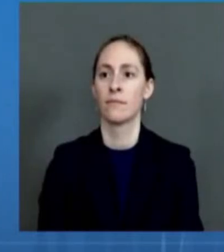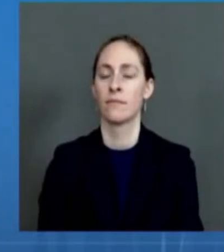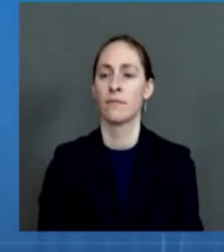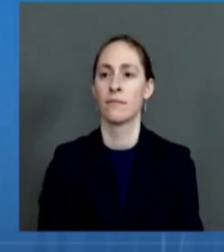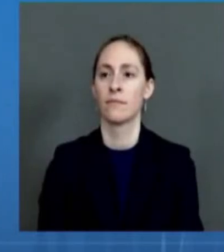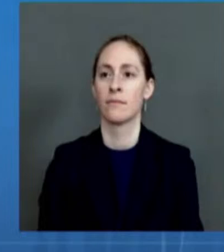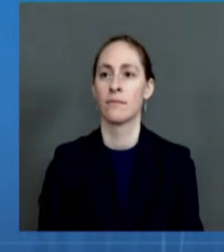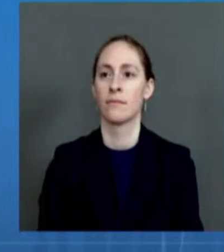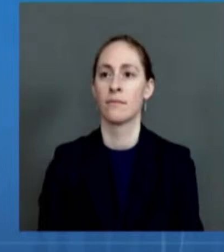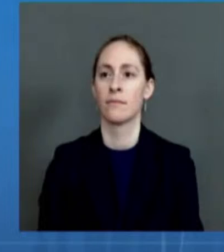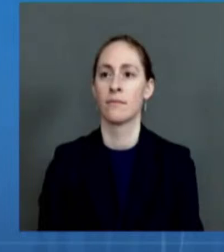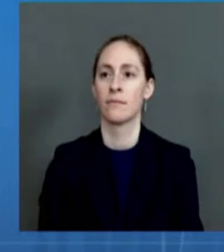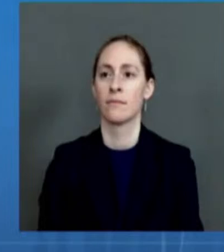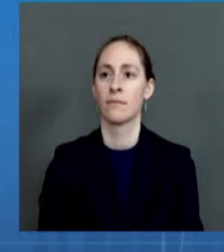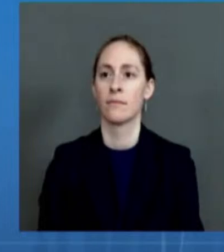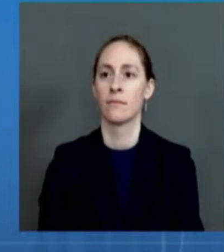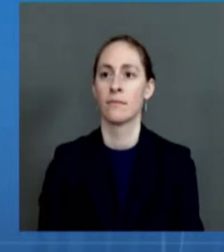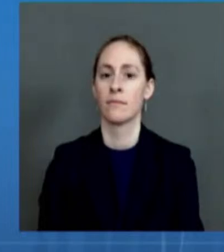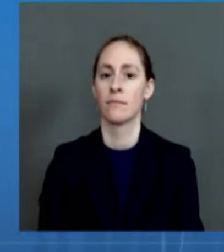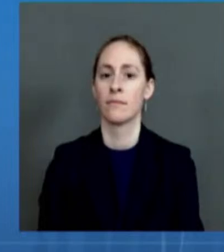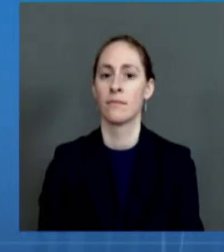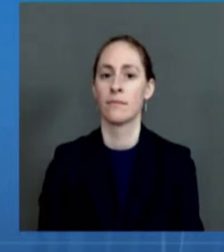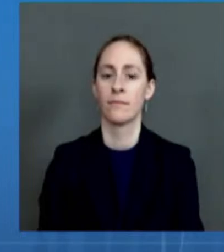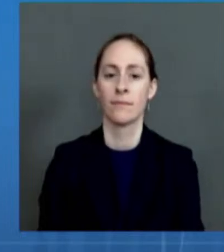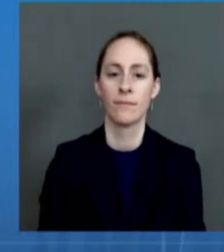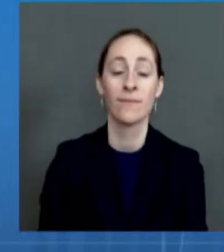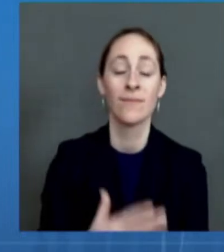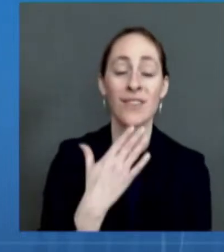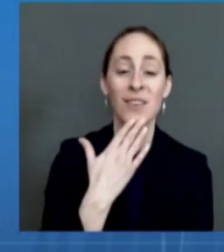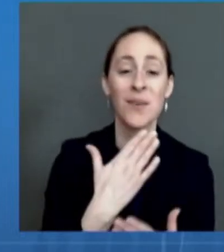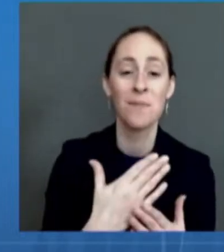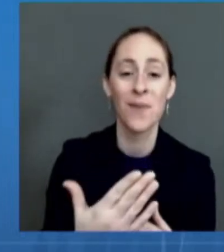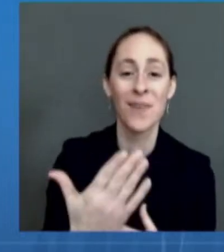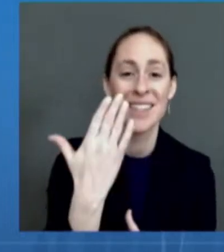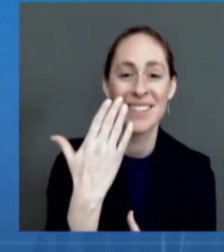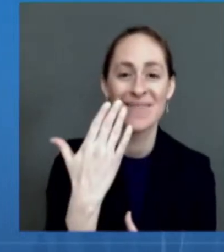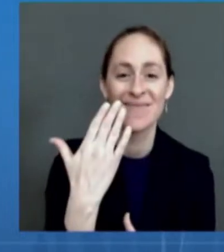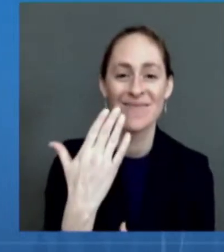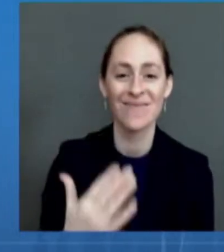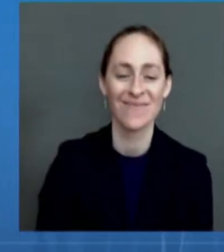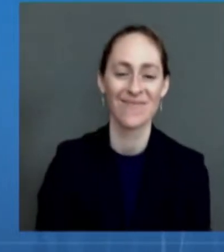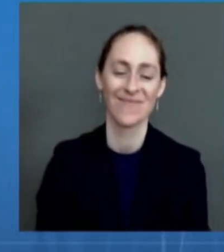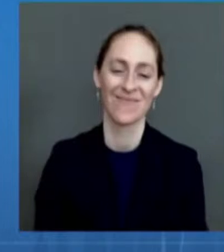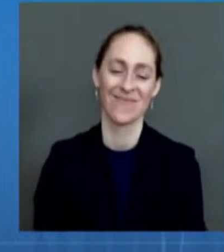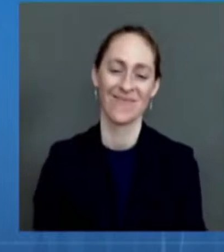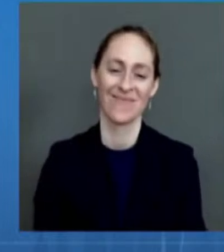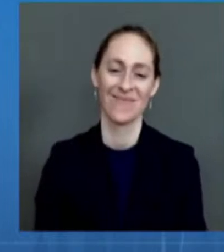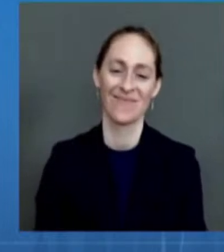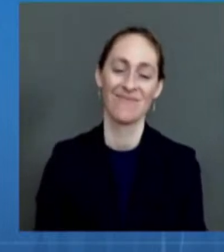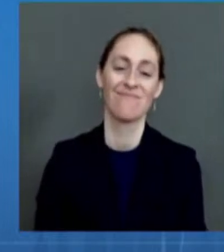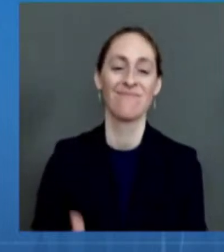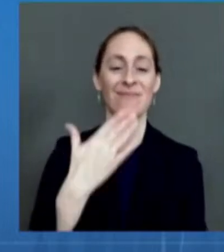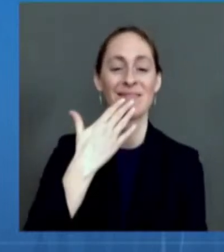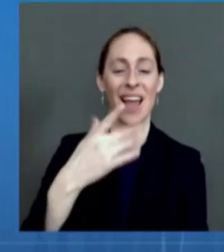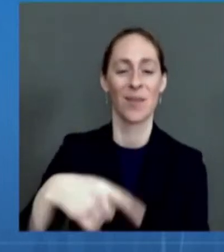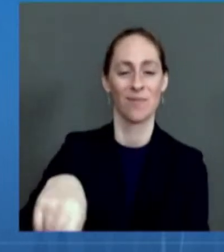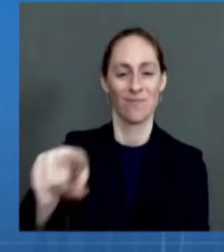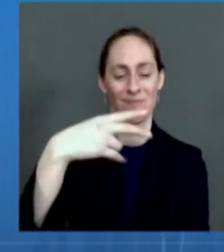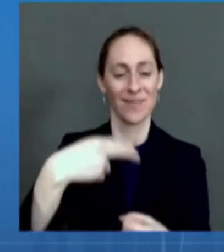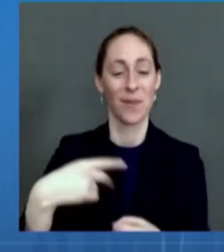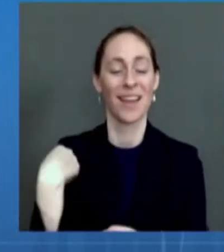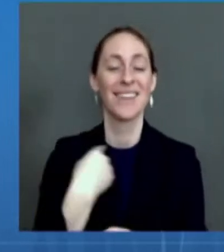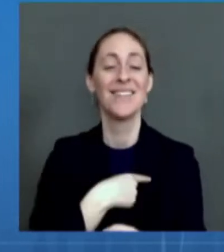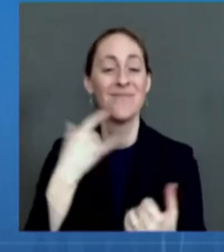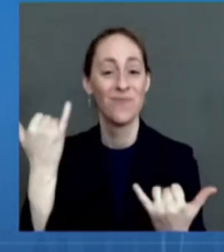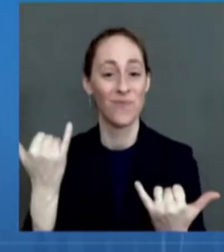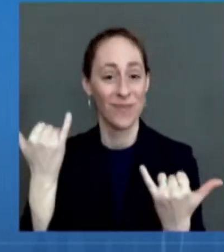Good morning, and thanks for joining us. Today, Dr. Walensky will give an overview of the state of the pandemic and on new practices